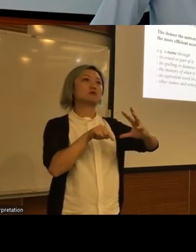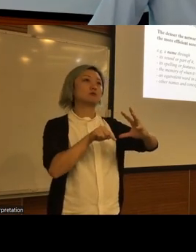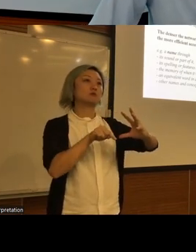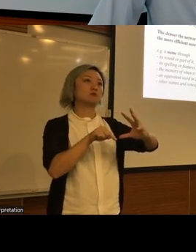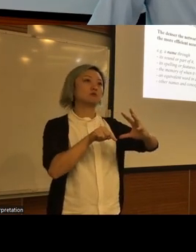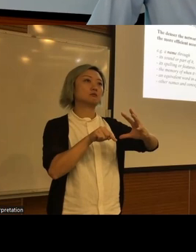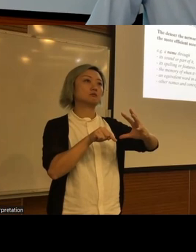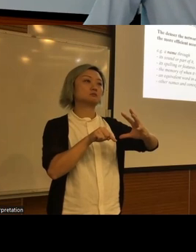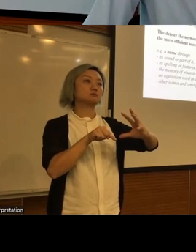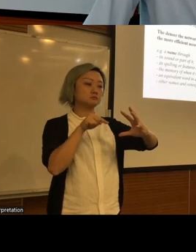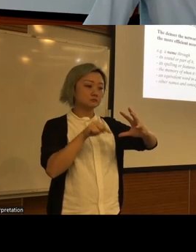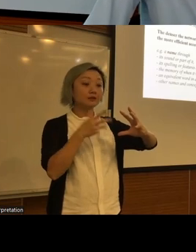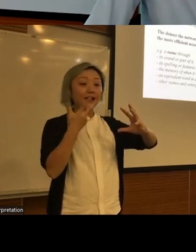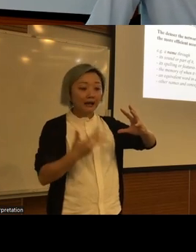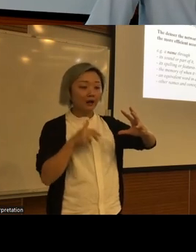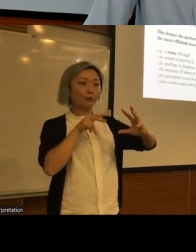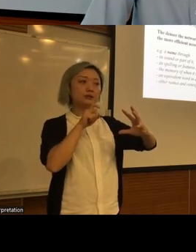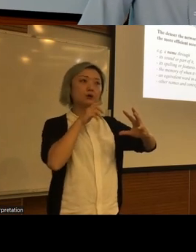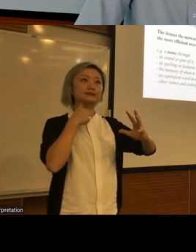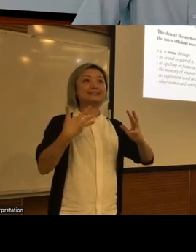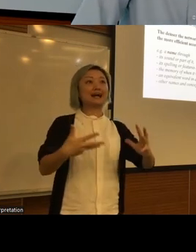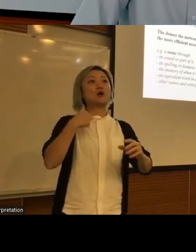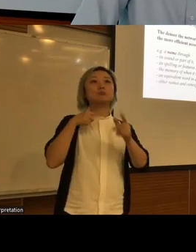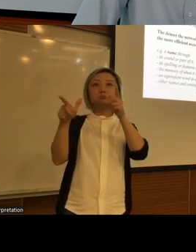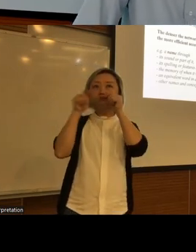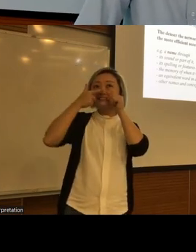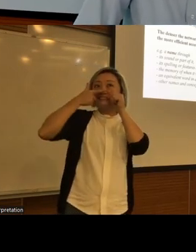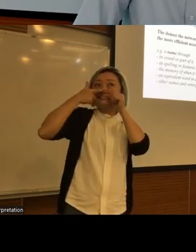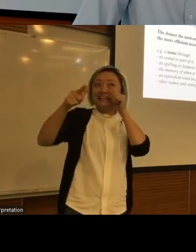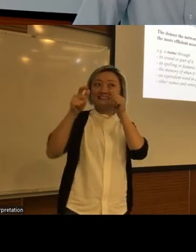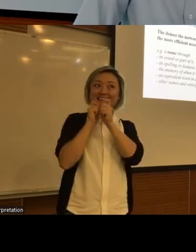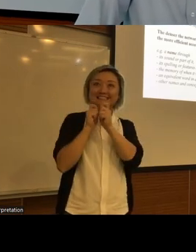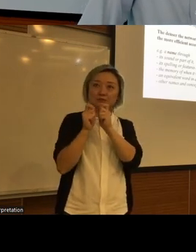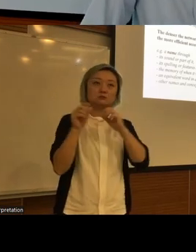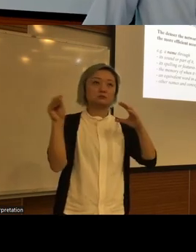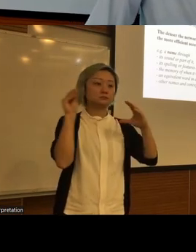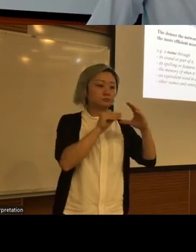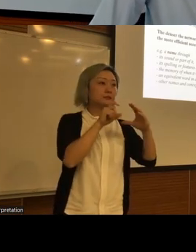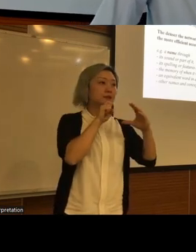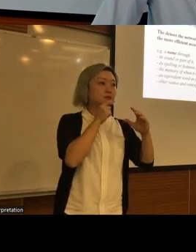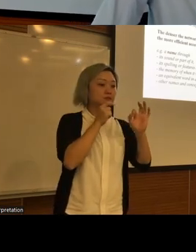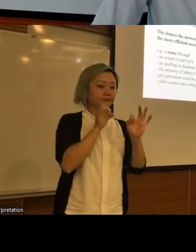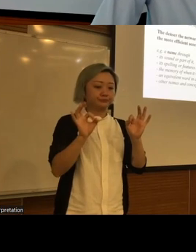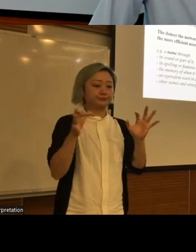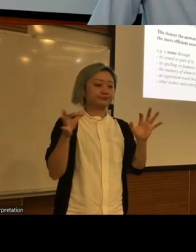So as knowledge increases, there are new connections that are formed between neurons and also between